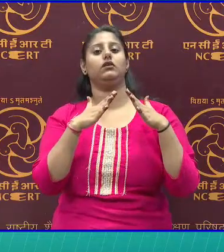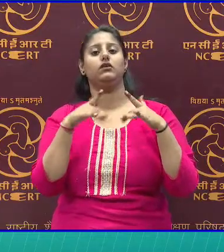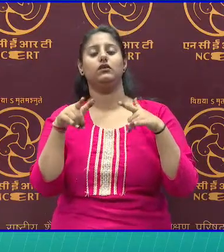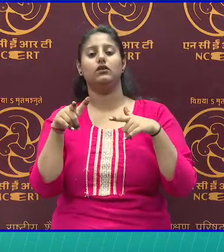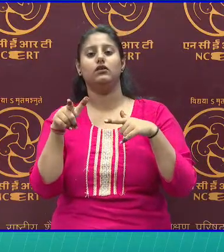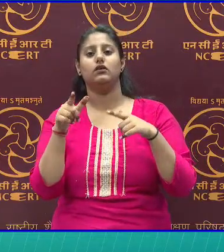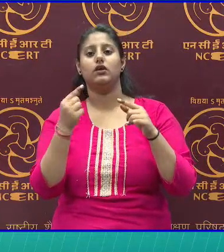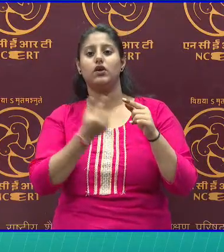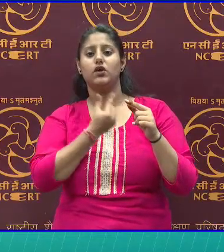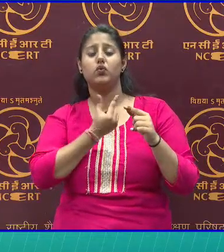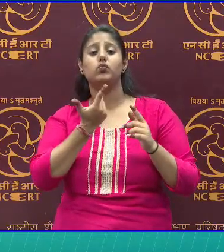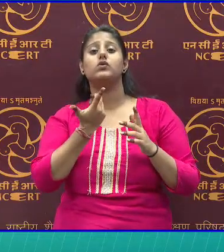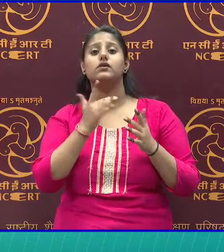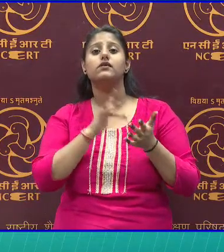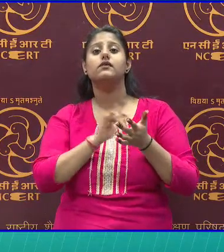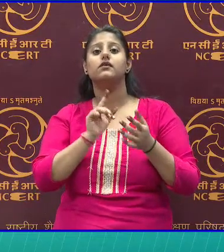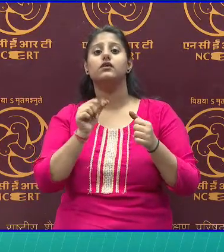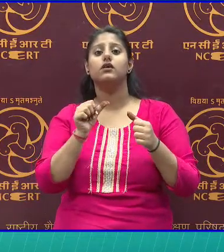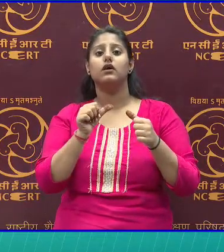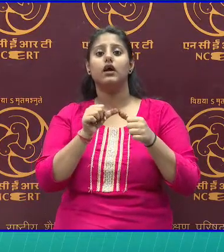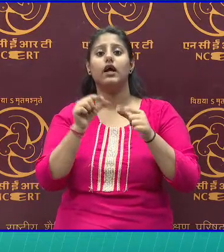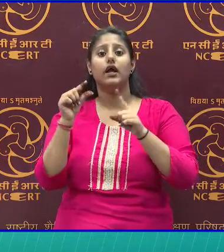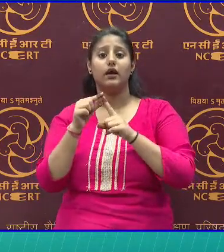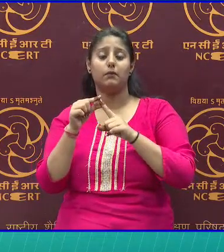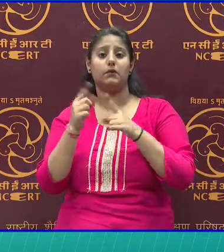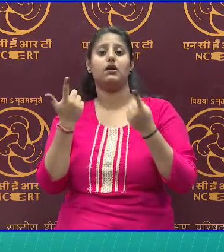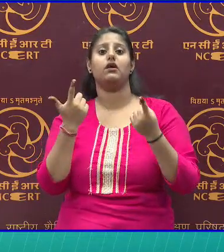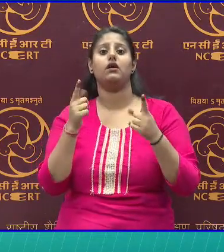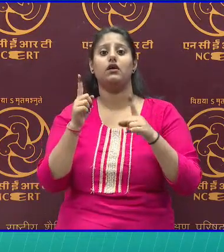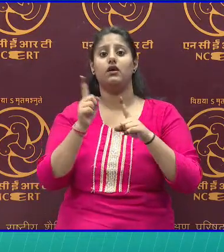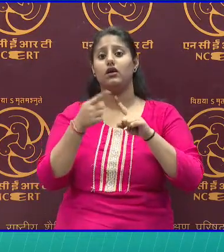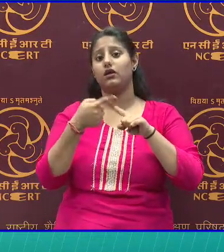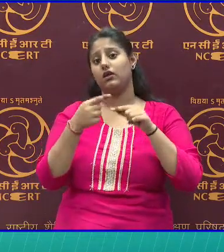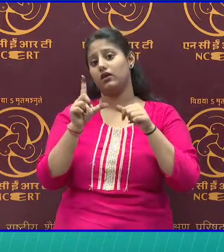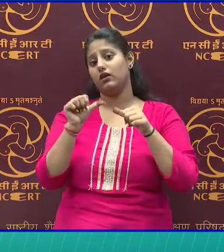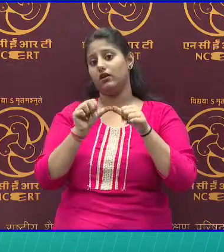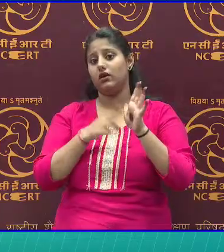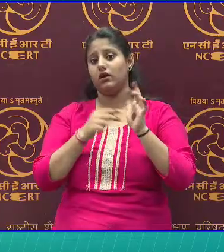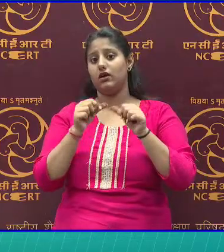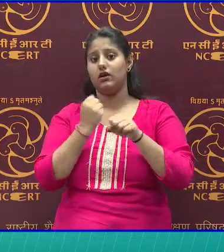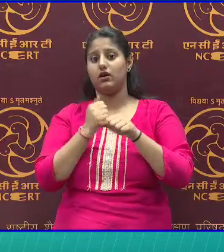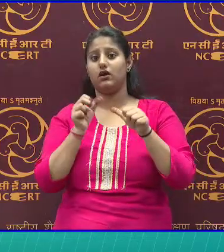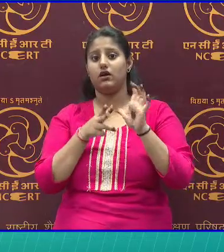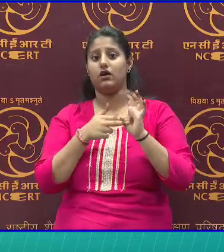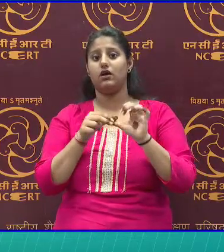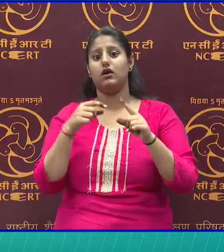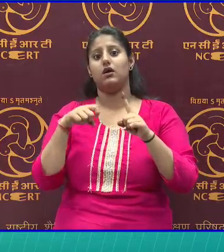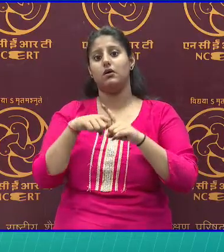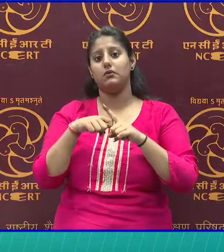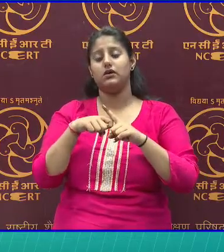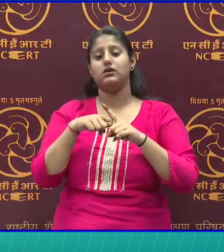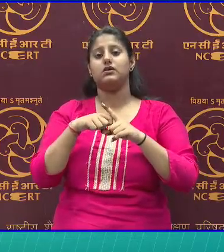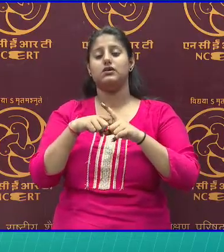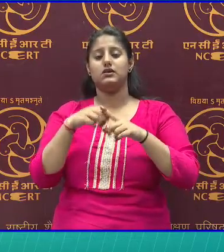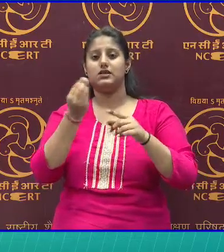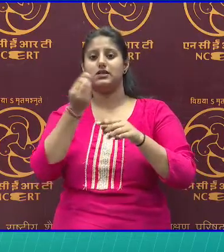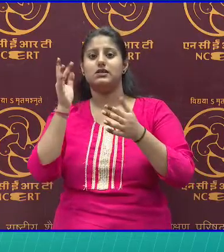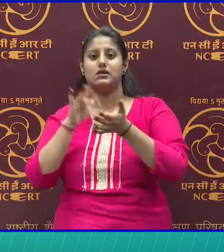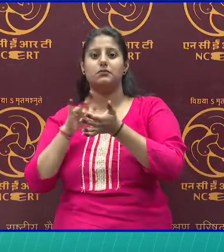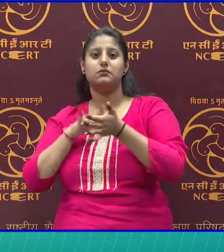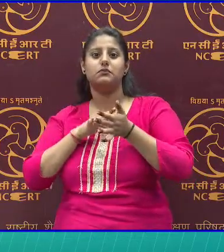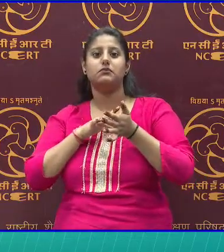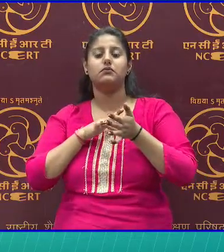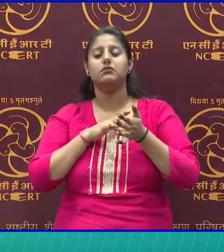in Andhra Pradesh, Telangana, and in some part of Karnataka as well. So it has